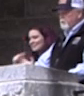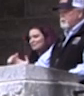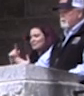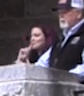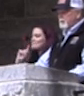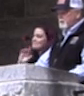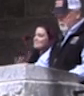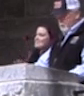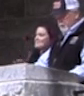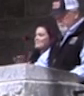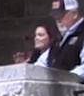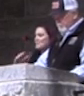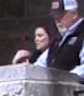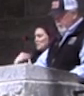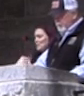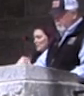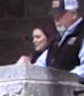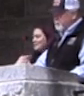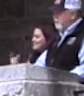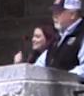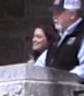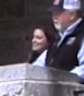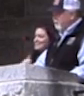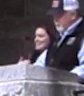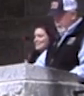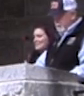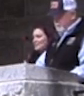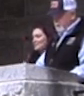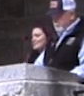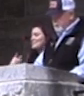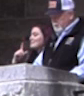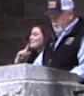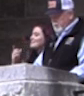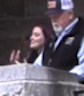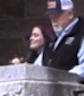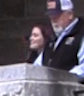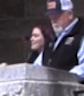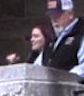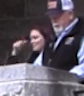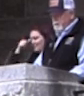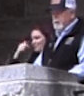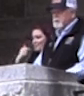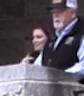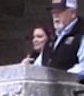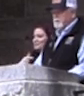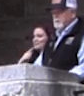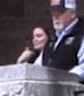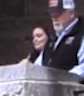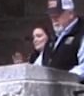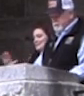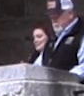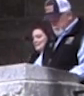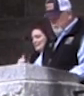supreme devotion to duty. He loved his country and his fellow military brothers by giving his